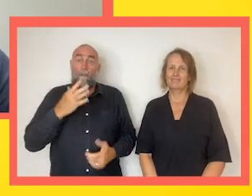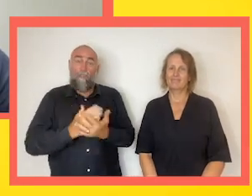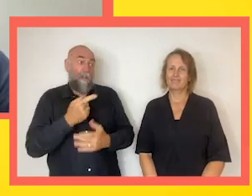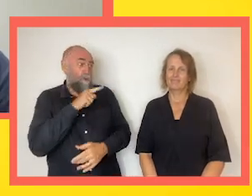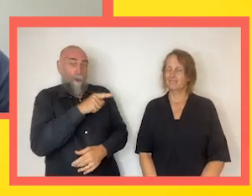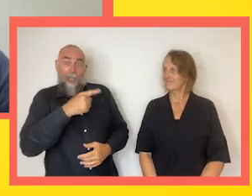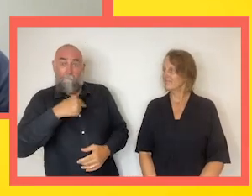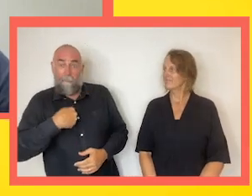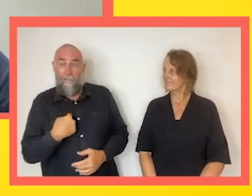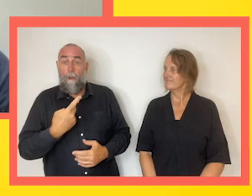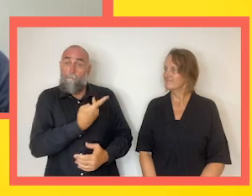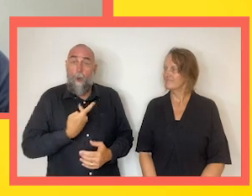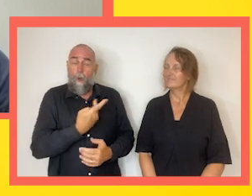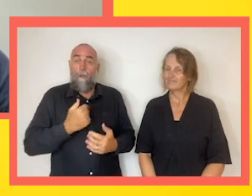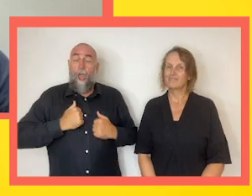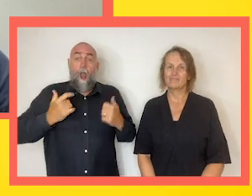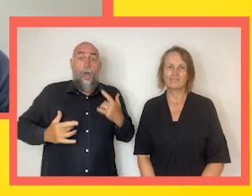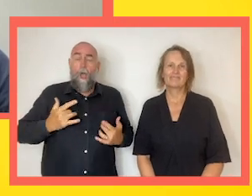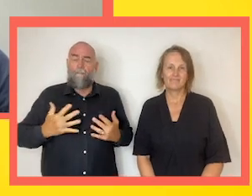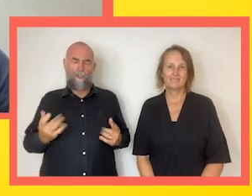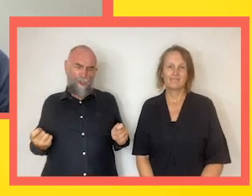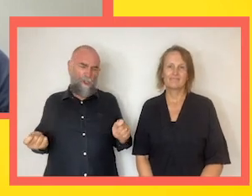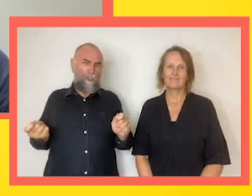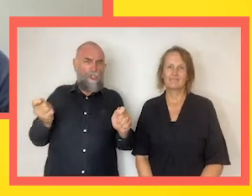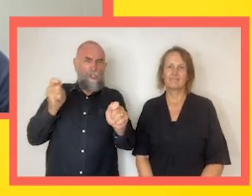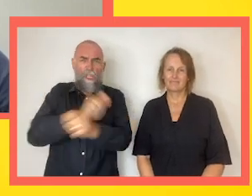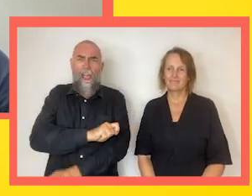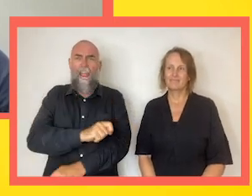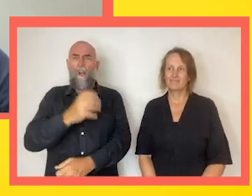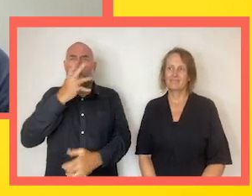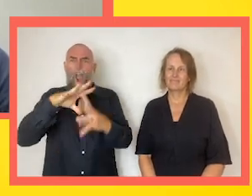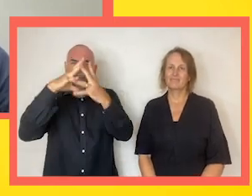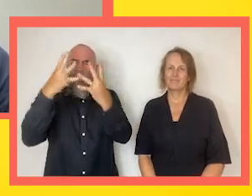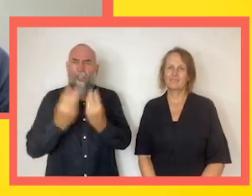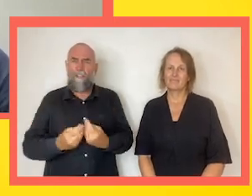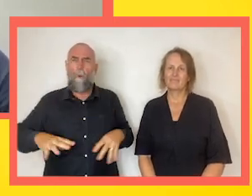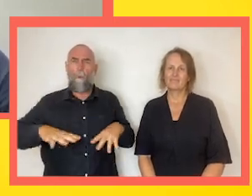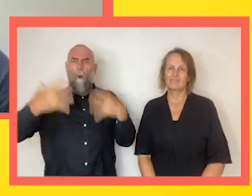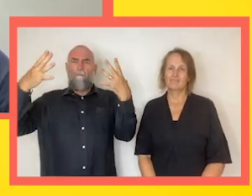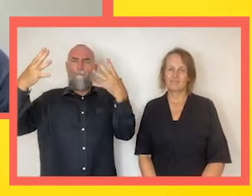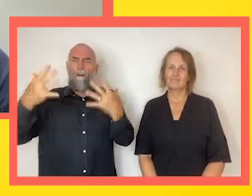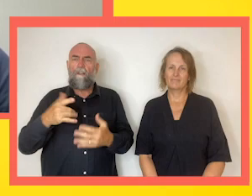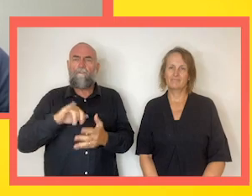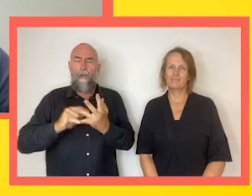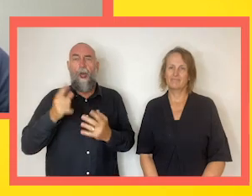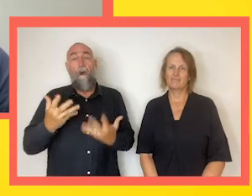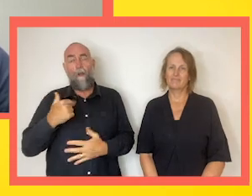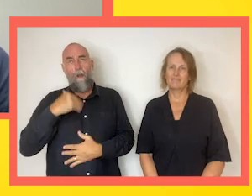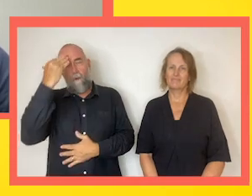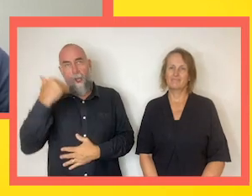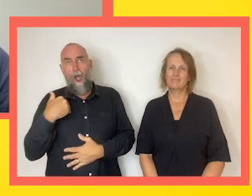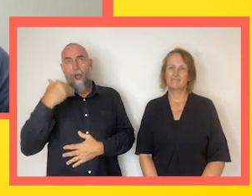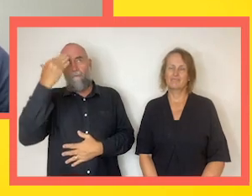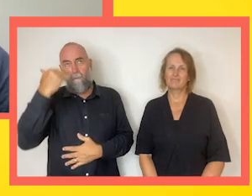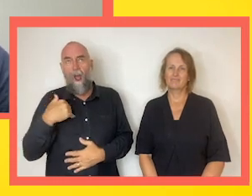of our lives, it changed everything within it. And it really did help me in those last years, reminding myself of the